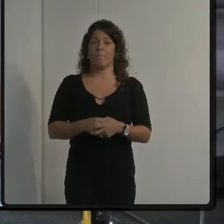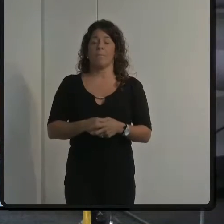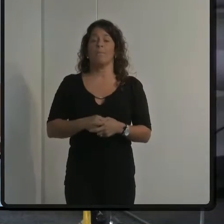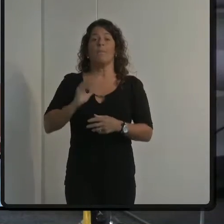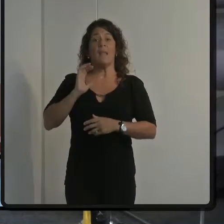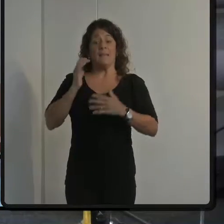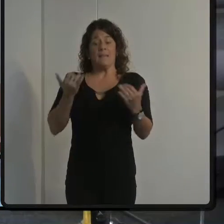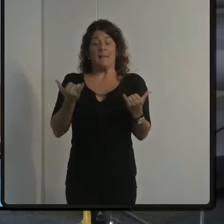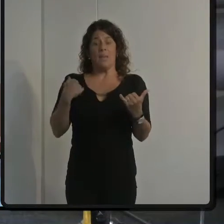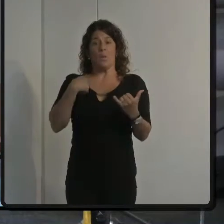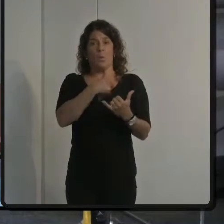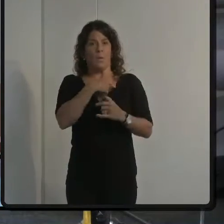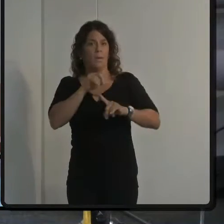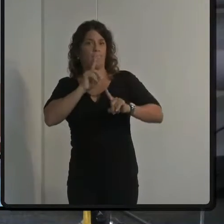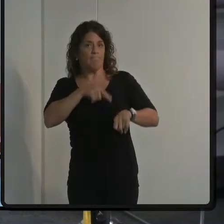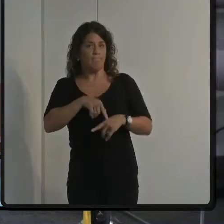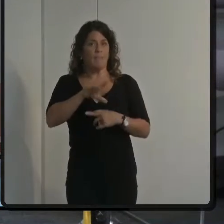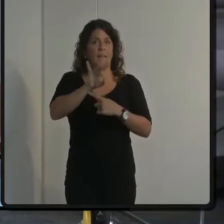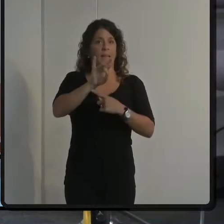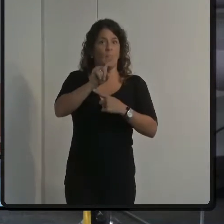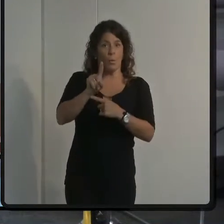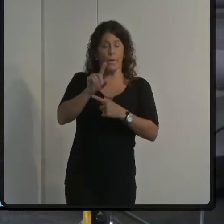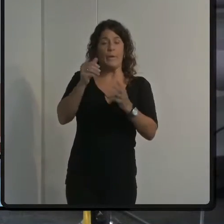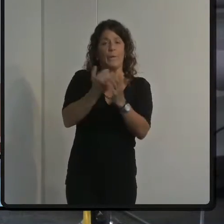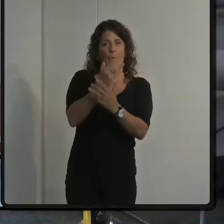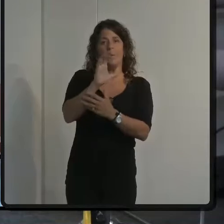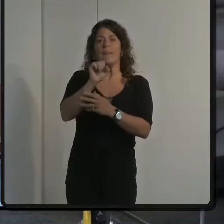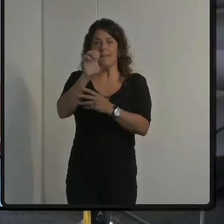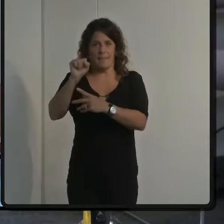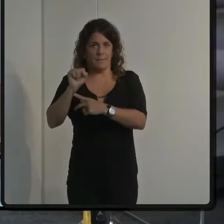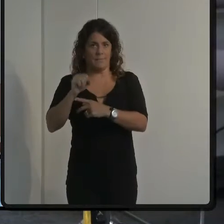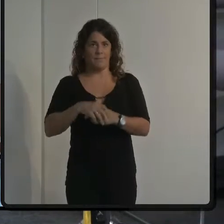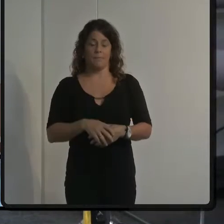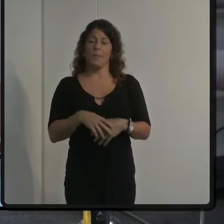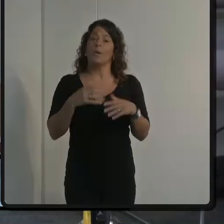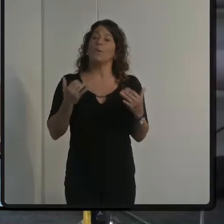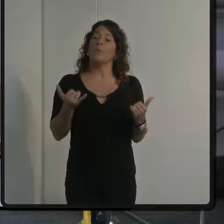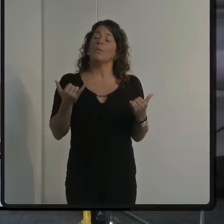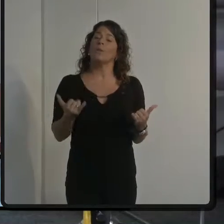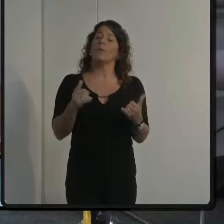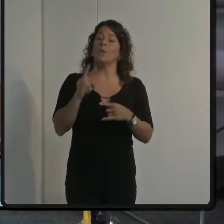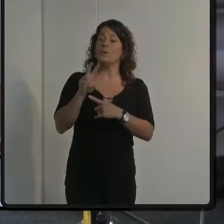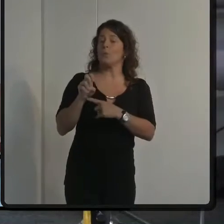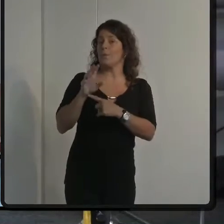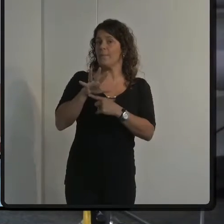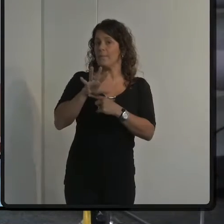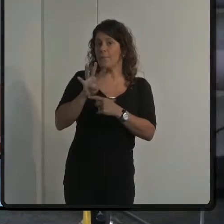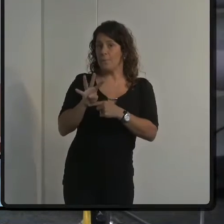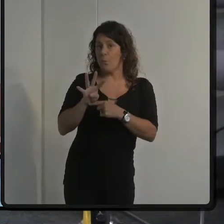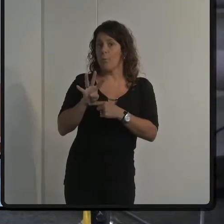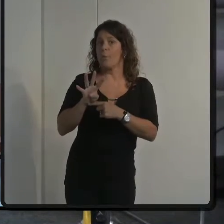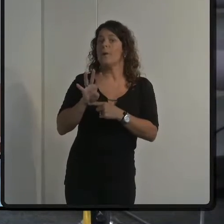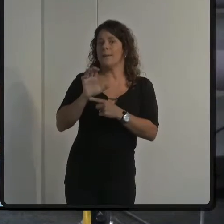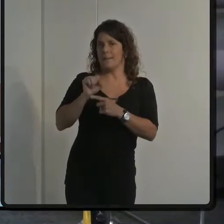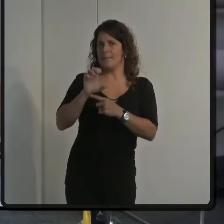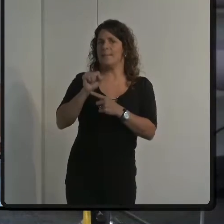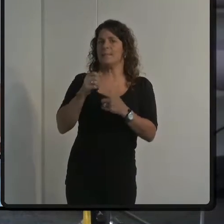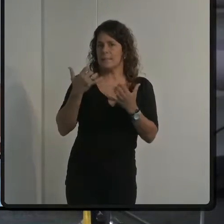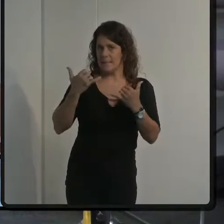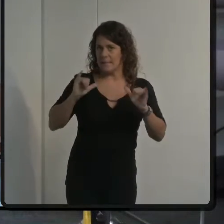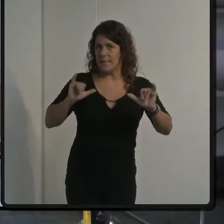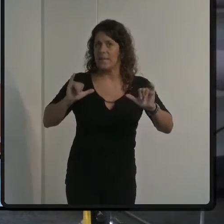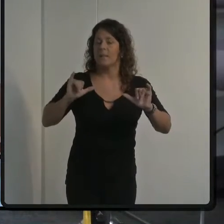are reporting 81 new cases. Currently, we have 254 cases that are